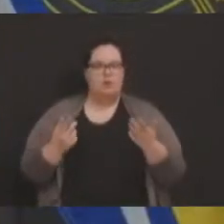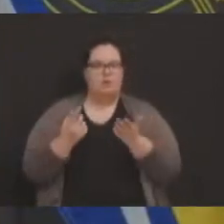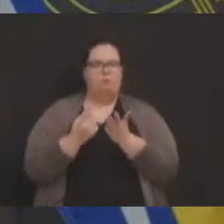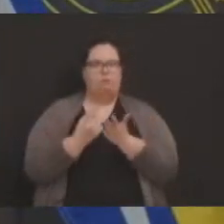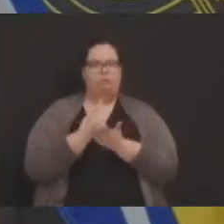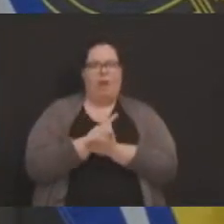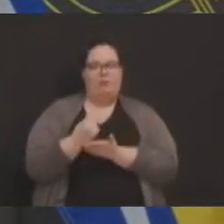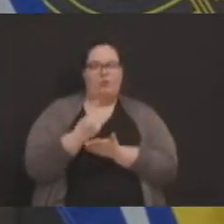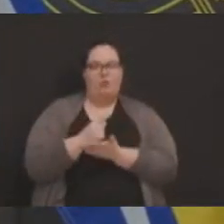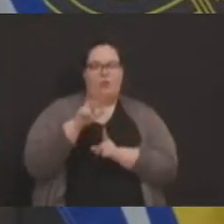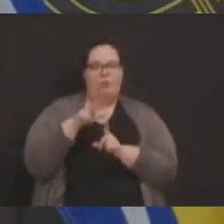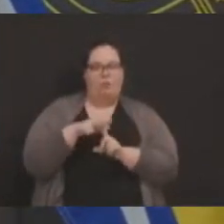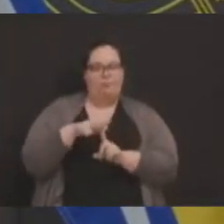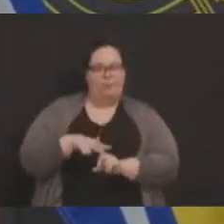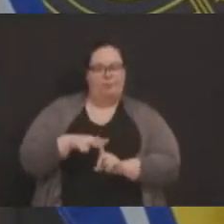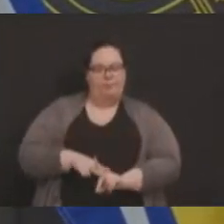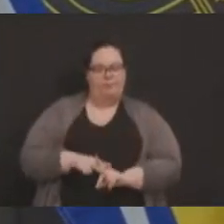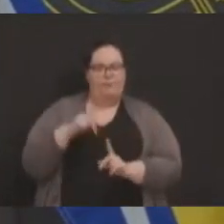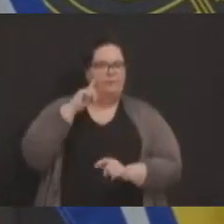Suivi. Thank you, Minister.